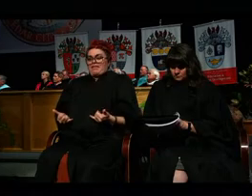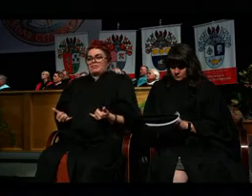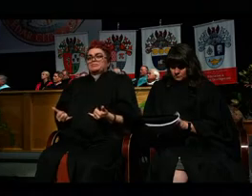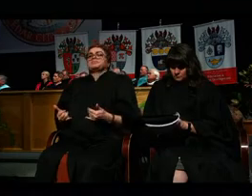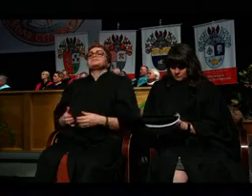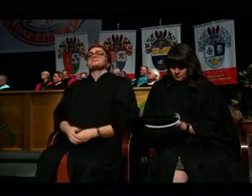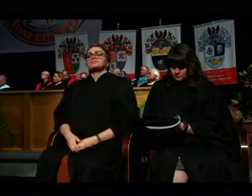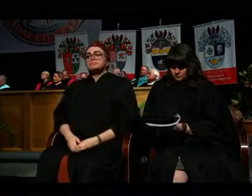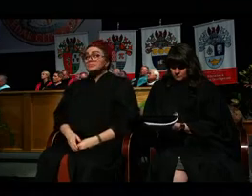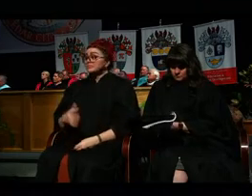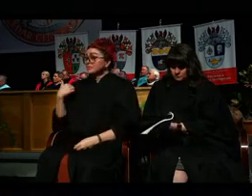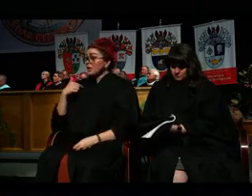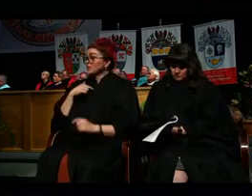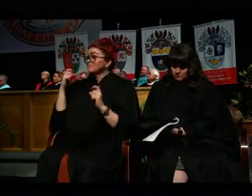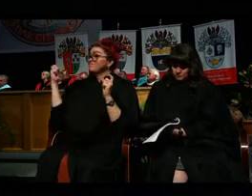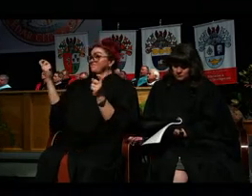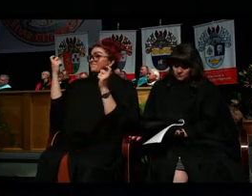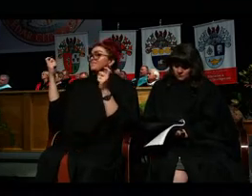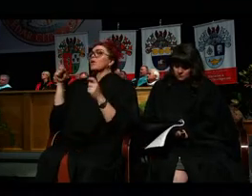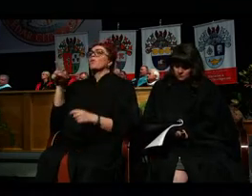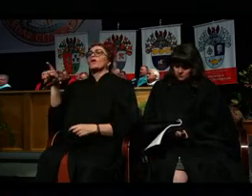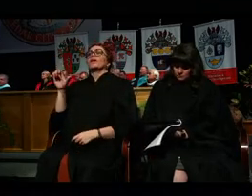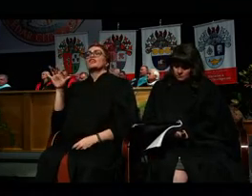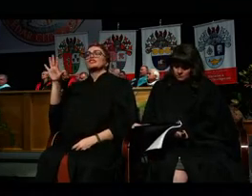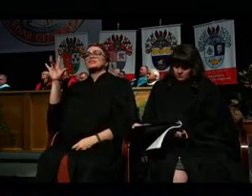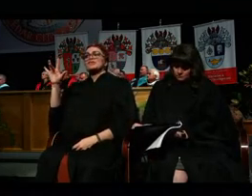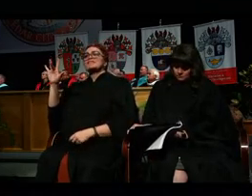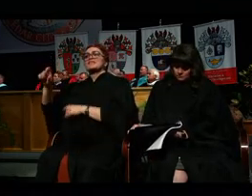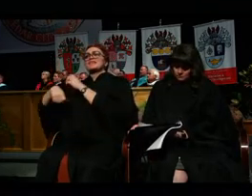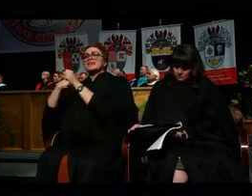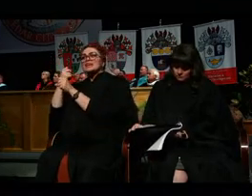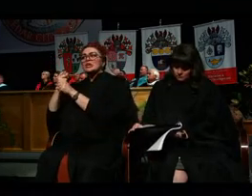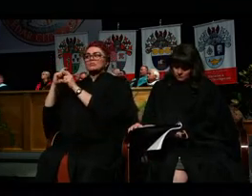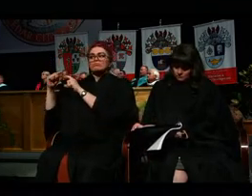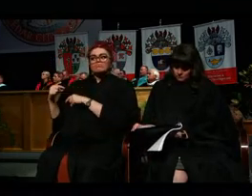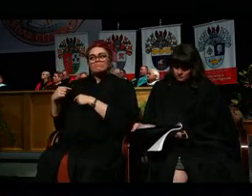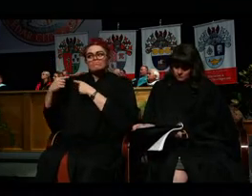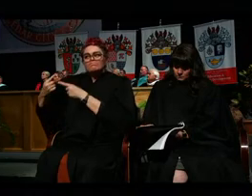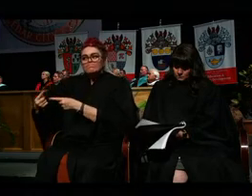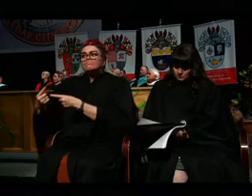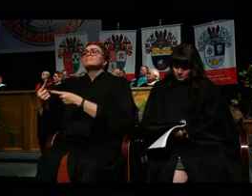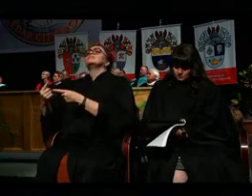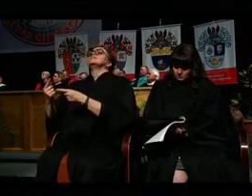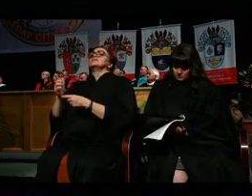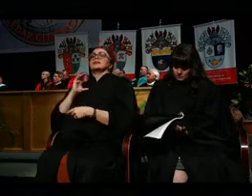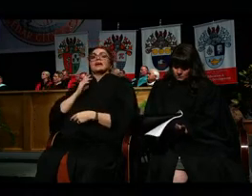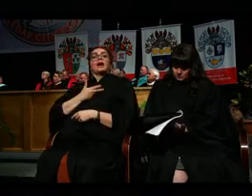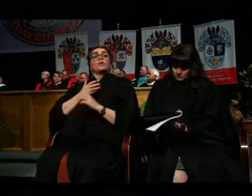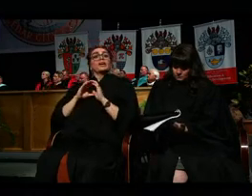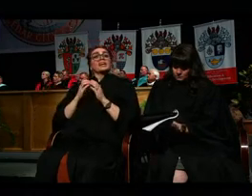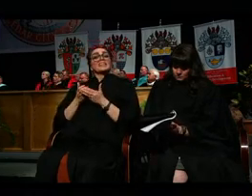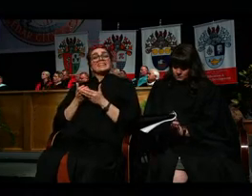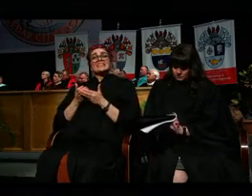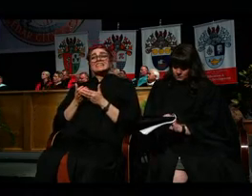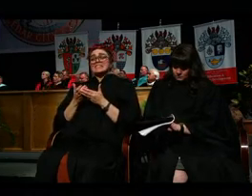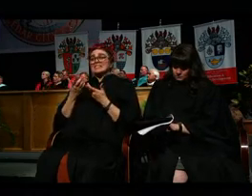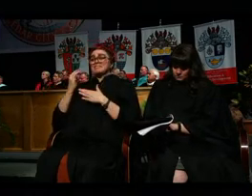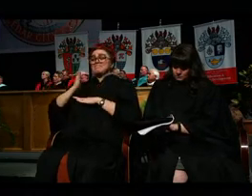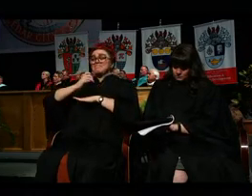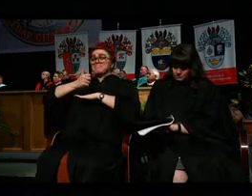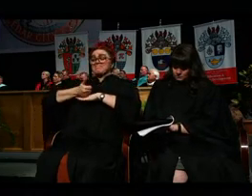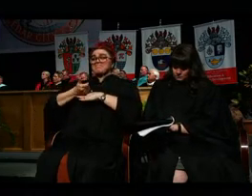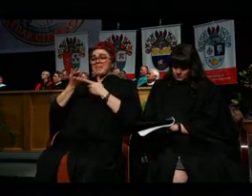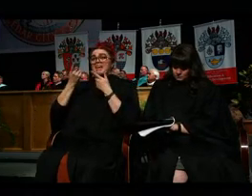As we celebrate this 125th anniversary of our founding, literally our first classes were held 125 years